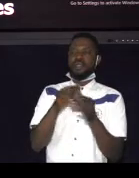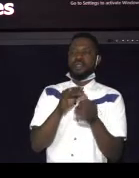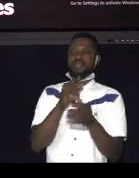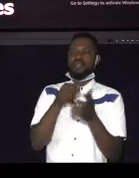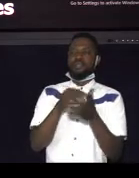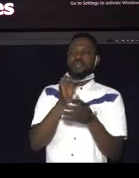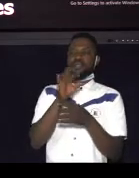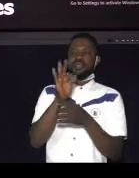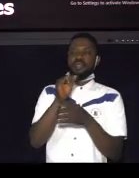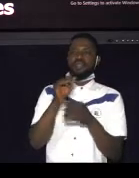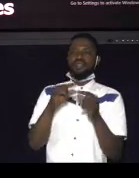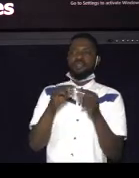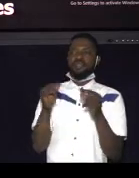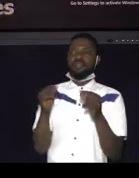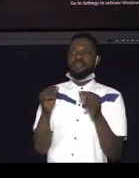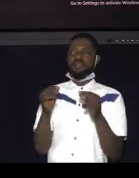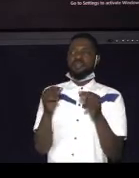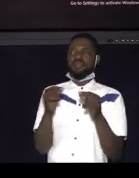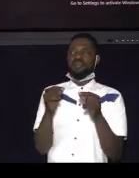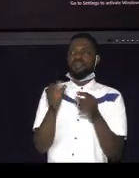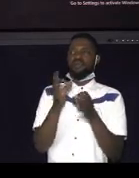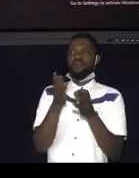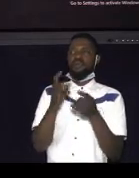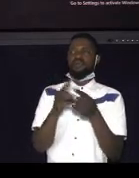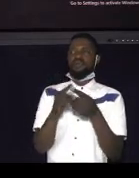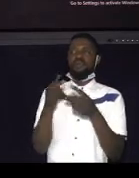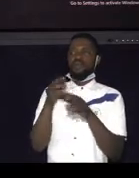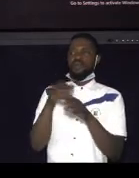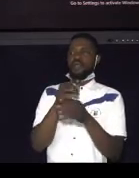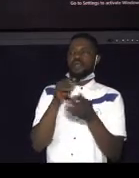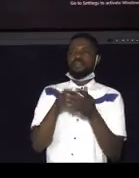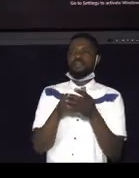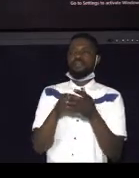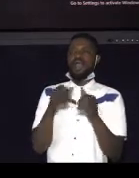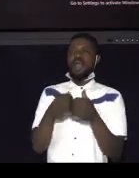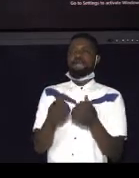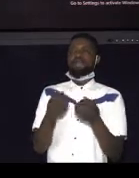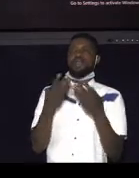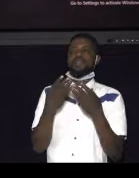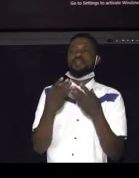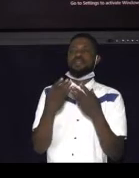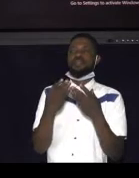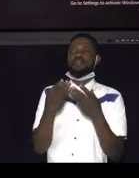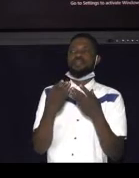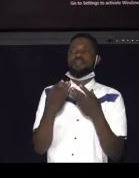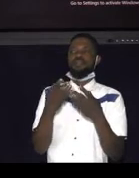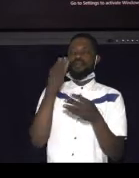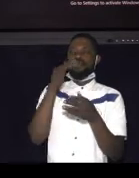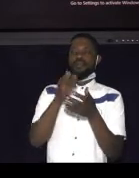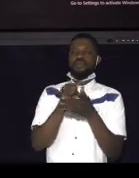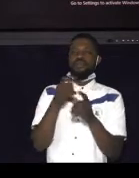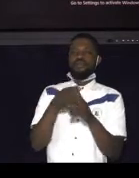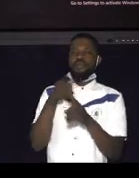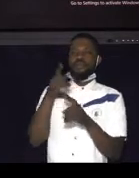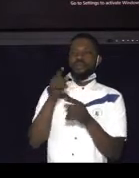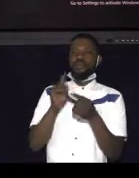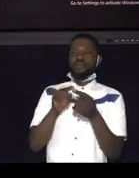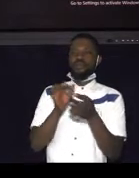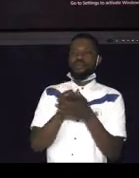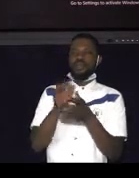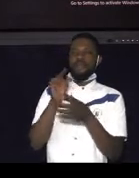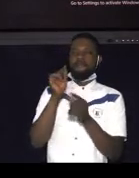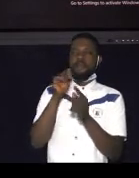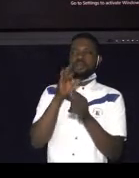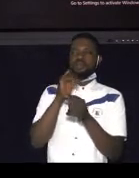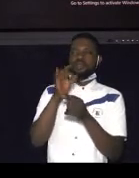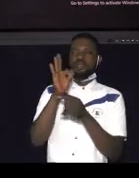obviously 90 degrees. Now, if you were to look at this angle, how many degrees do you think it will be? Know that from here to that point is